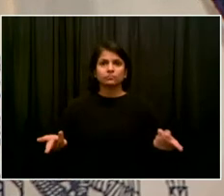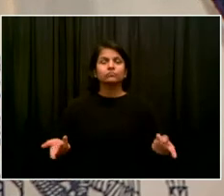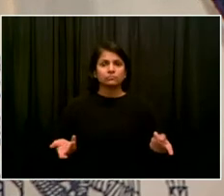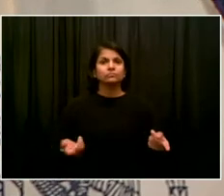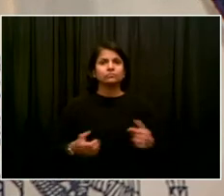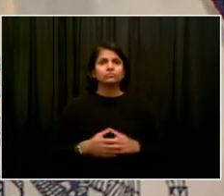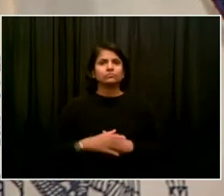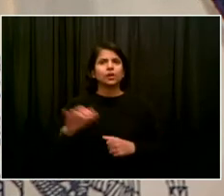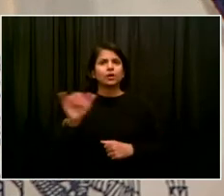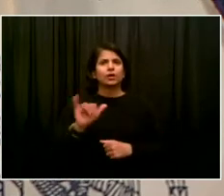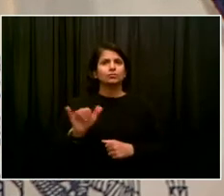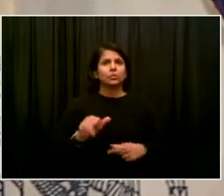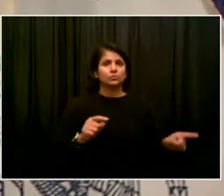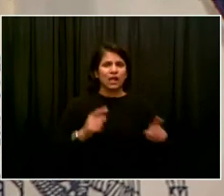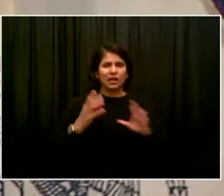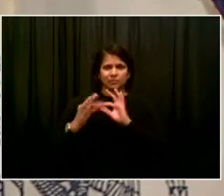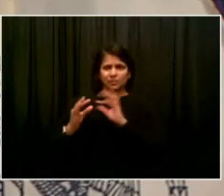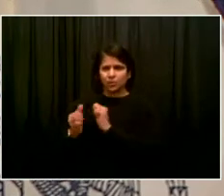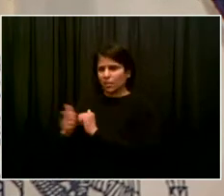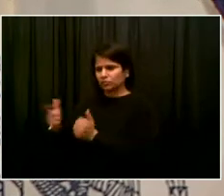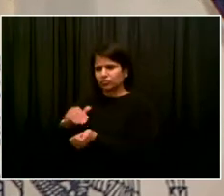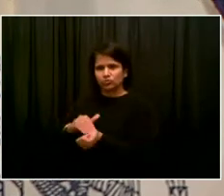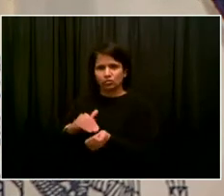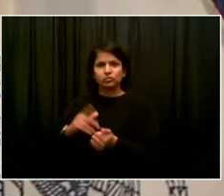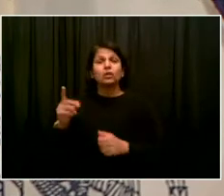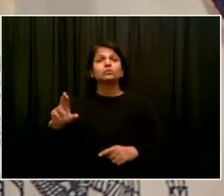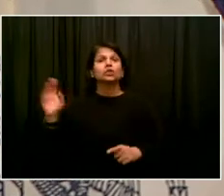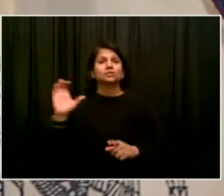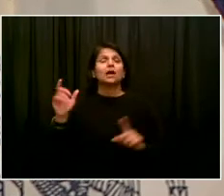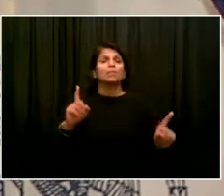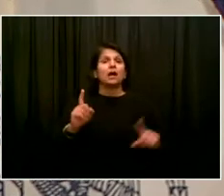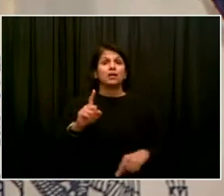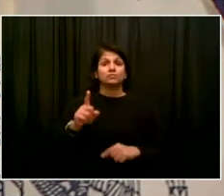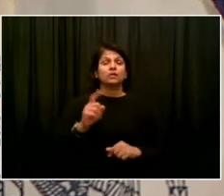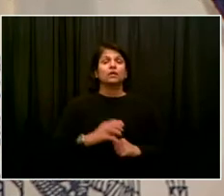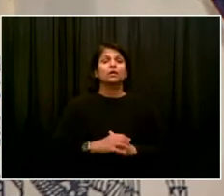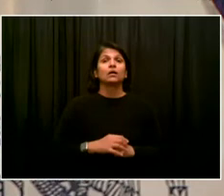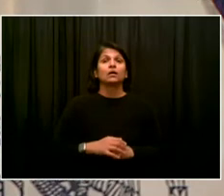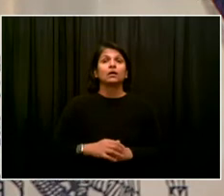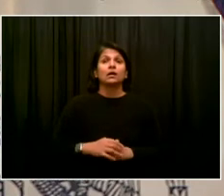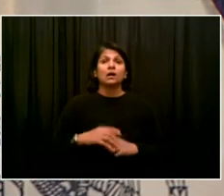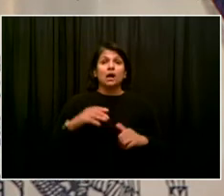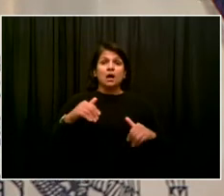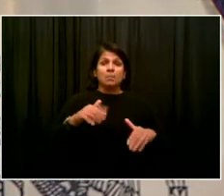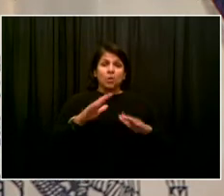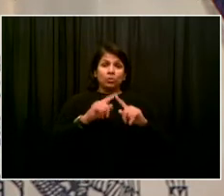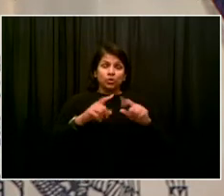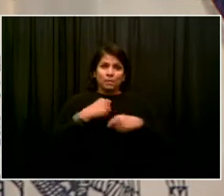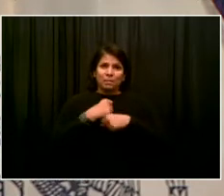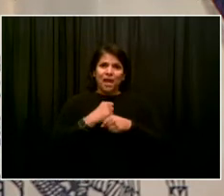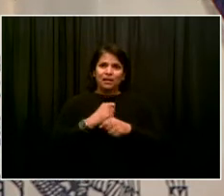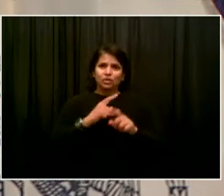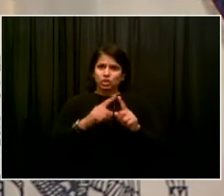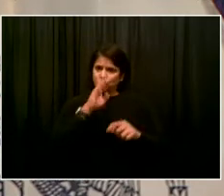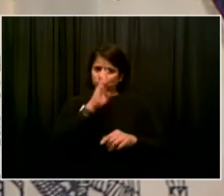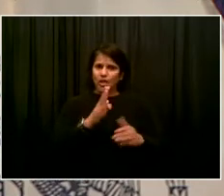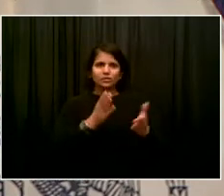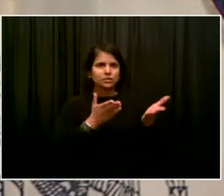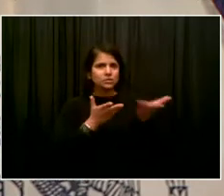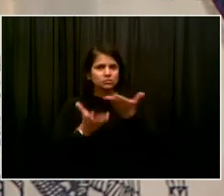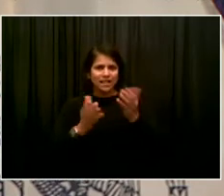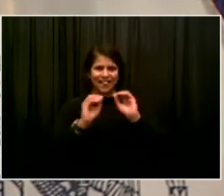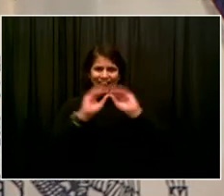think this approach that we've created here is, it's straightforward, it's clear, it's a way